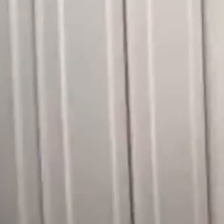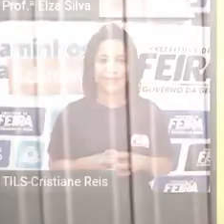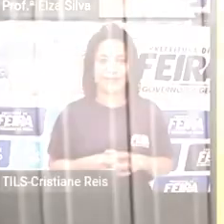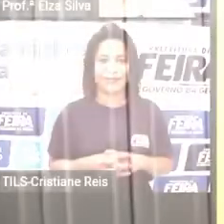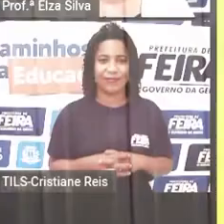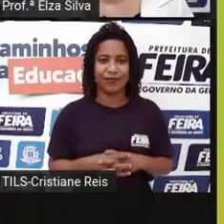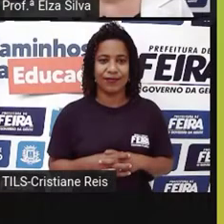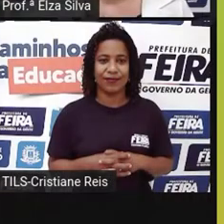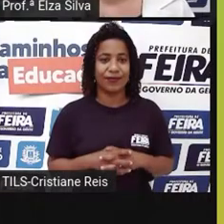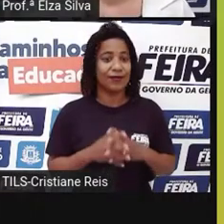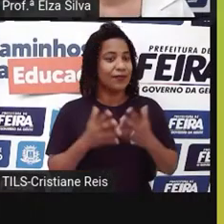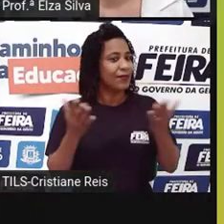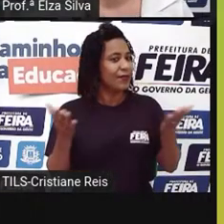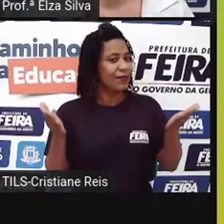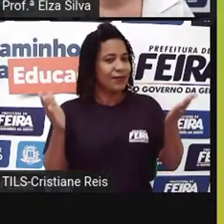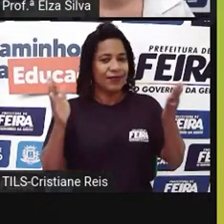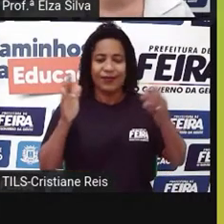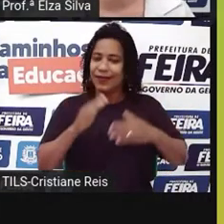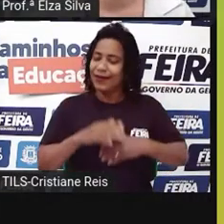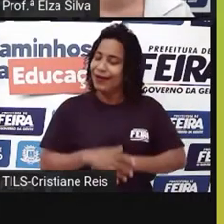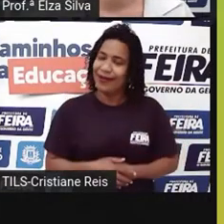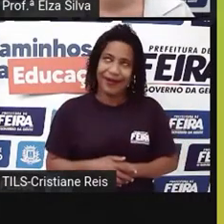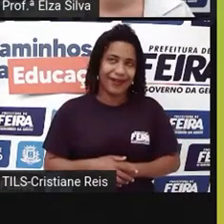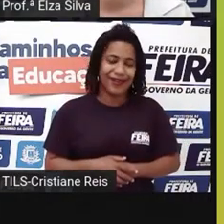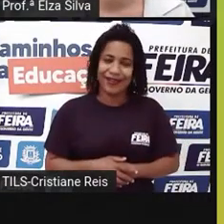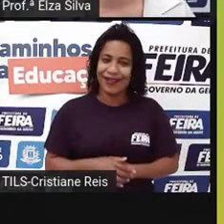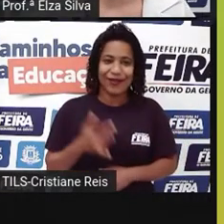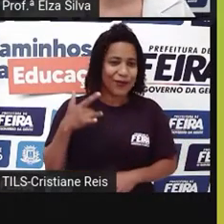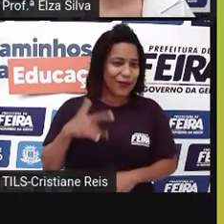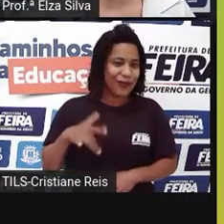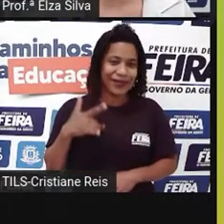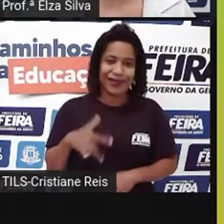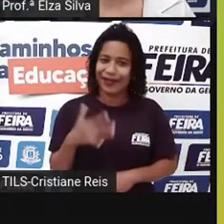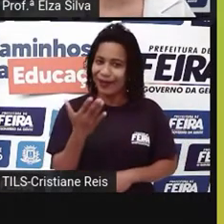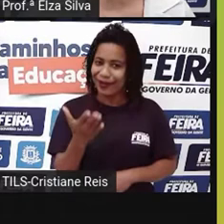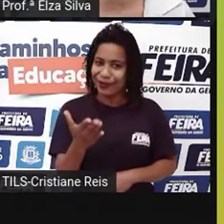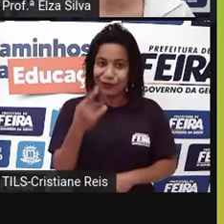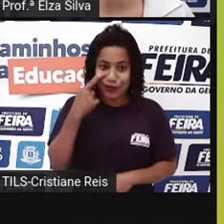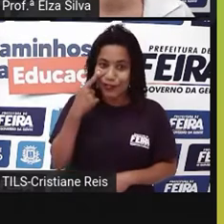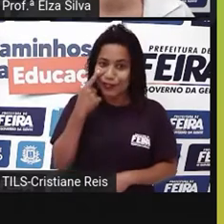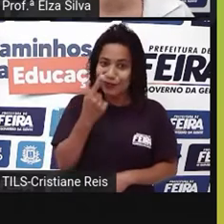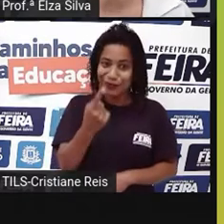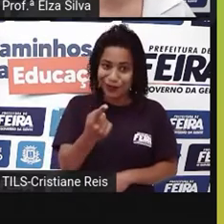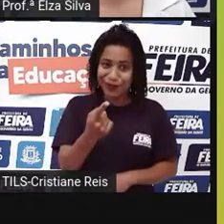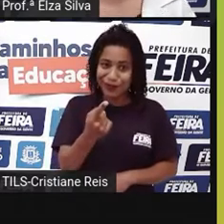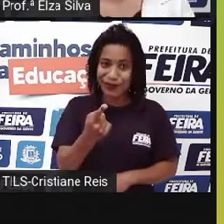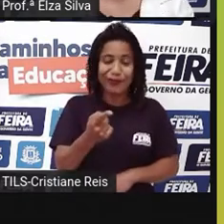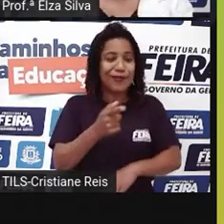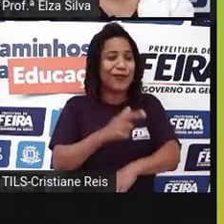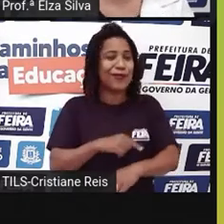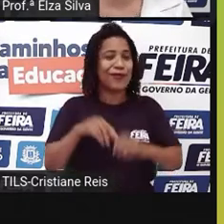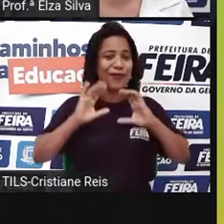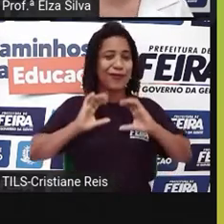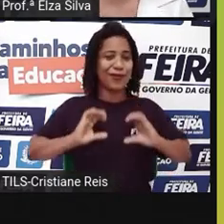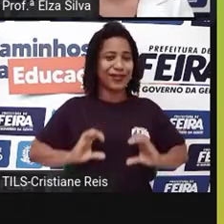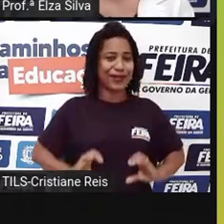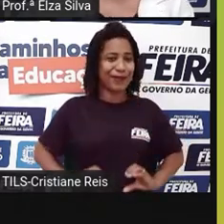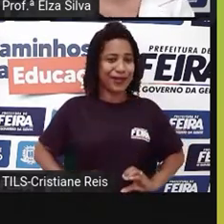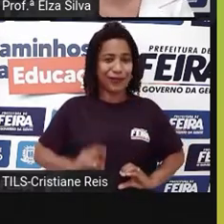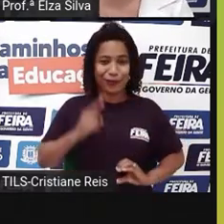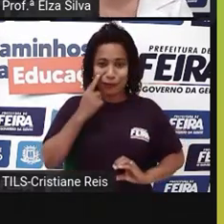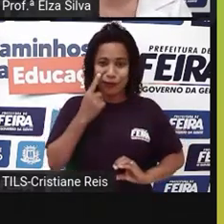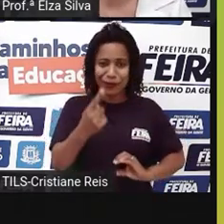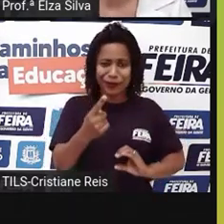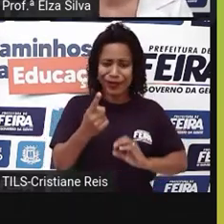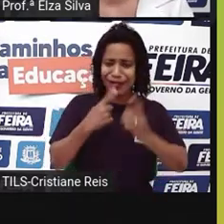See ya. Oh, John. My God. Vocês observaram o comportamento de John na entrevista